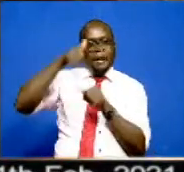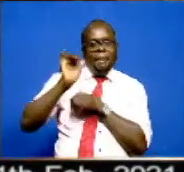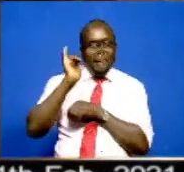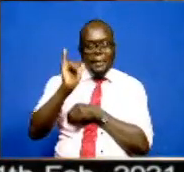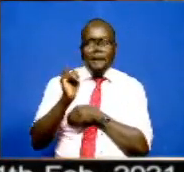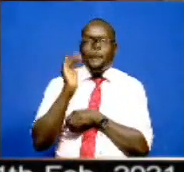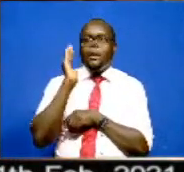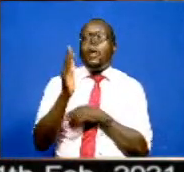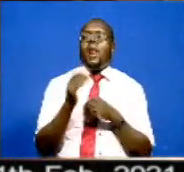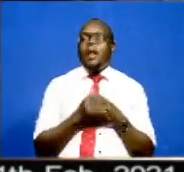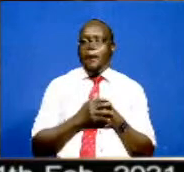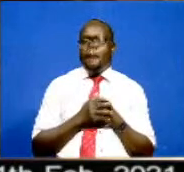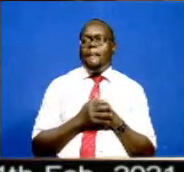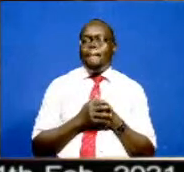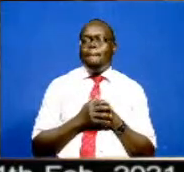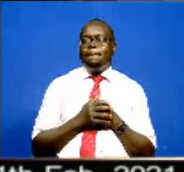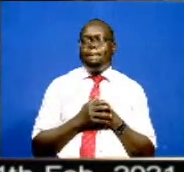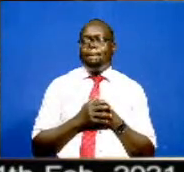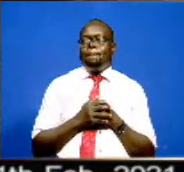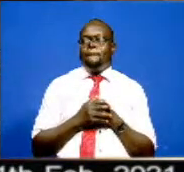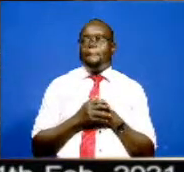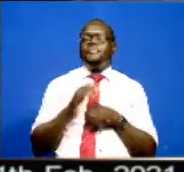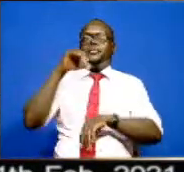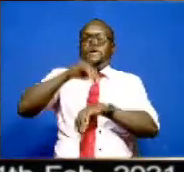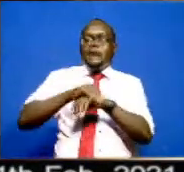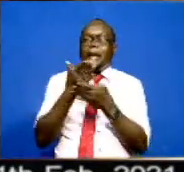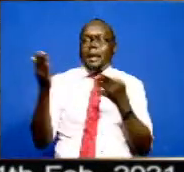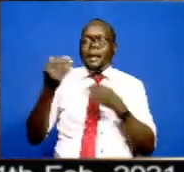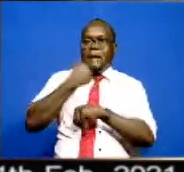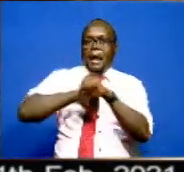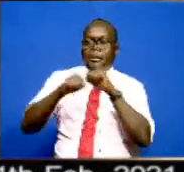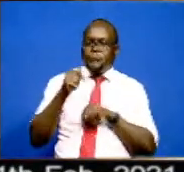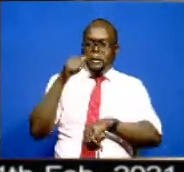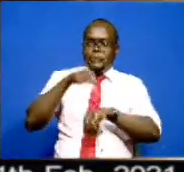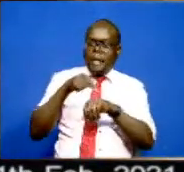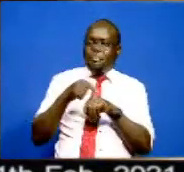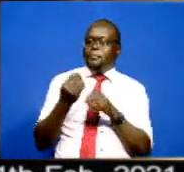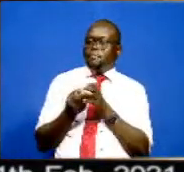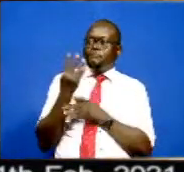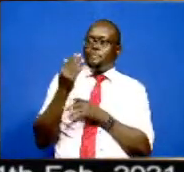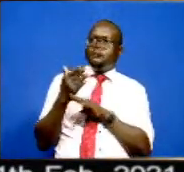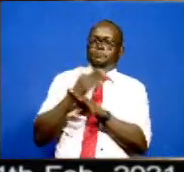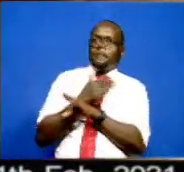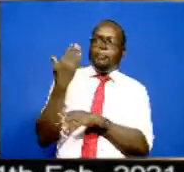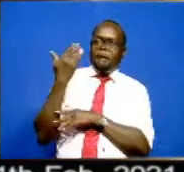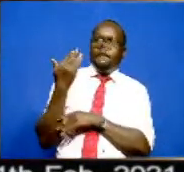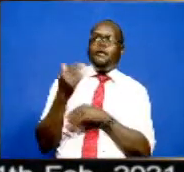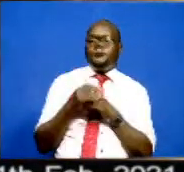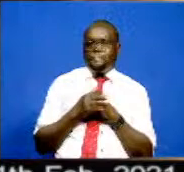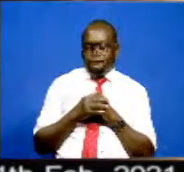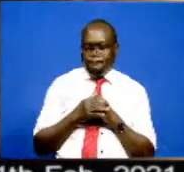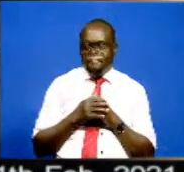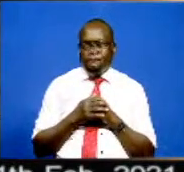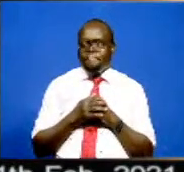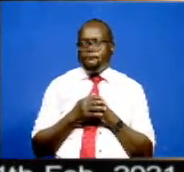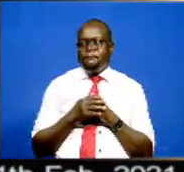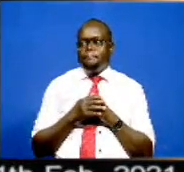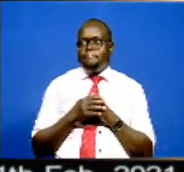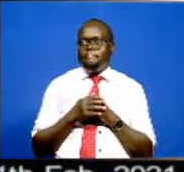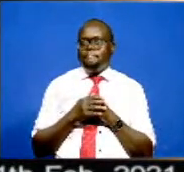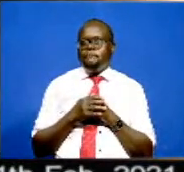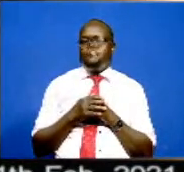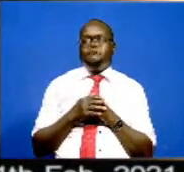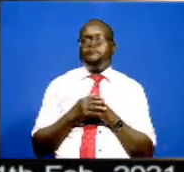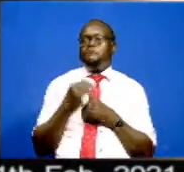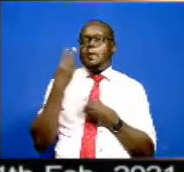at liberty to take any action on me. But I'll clean up before they clean me out, because I wouldn't